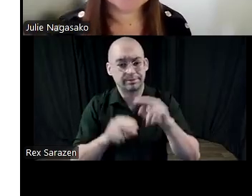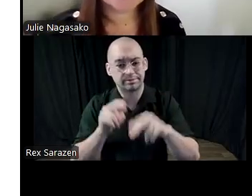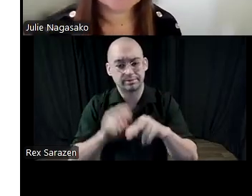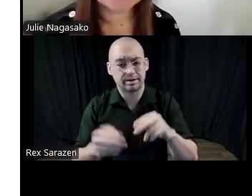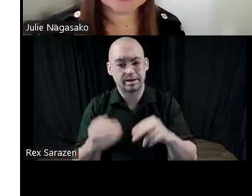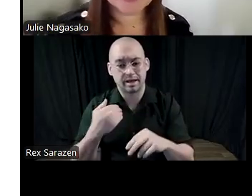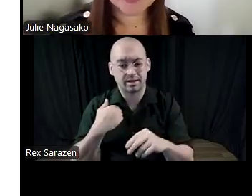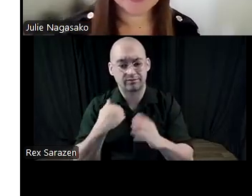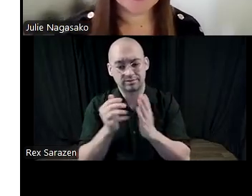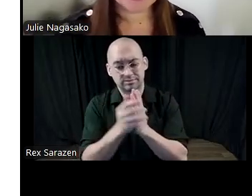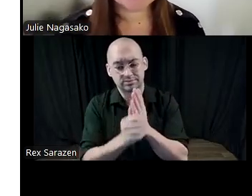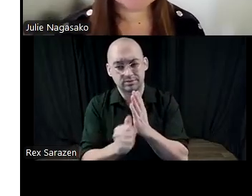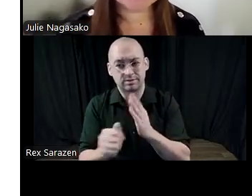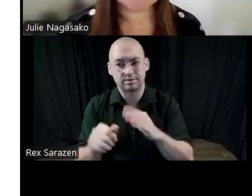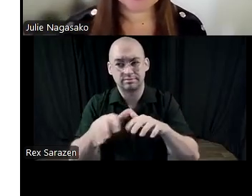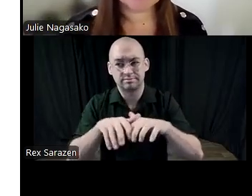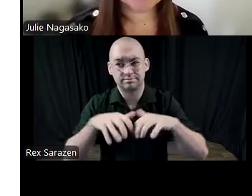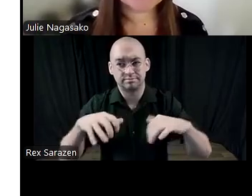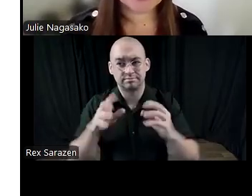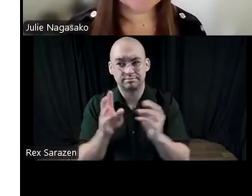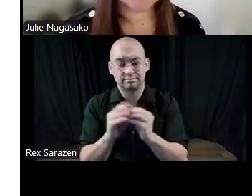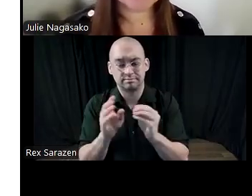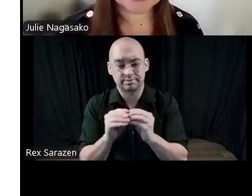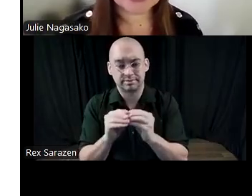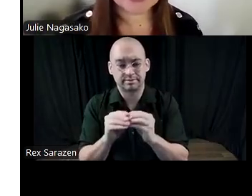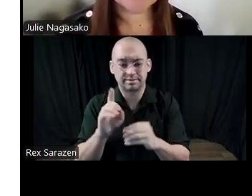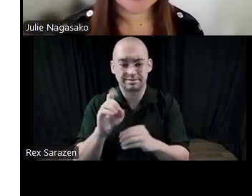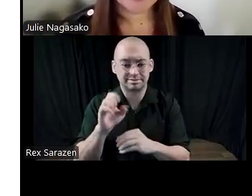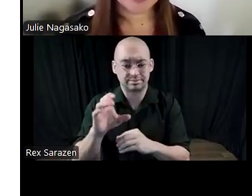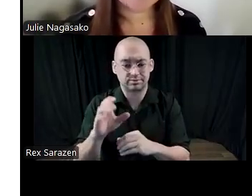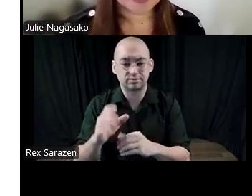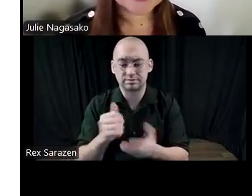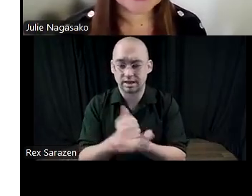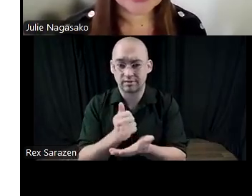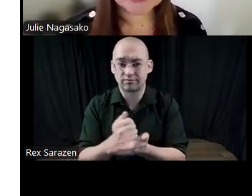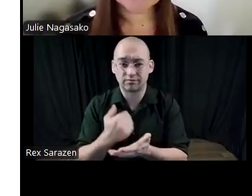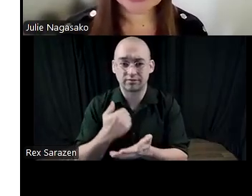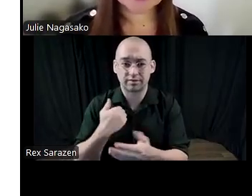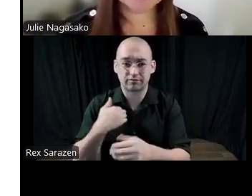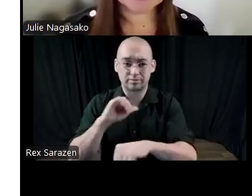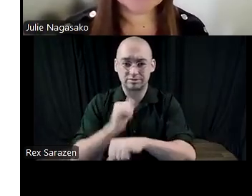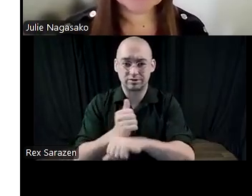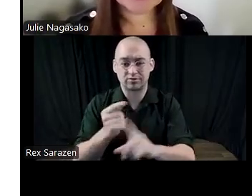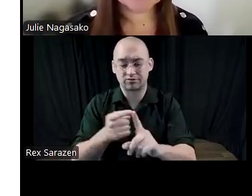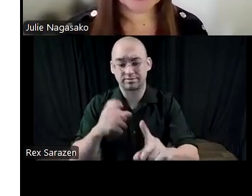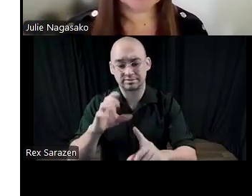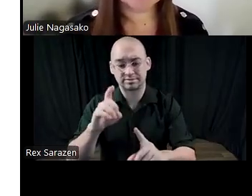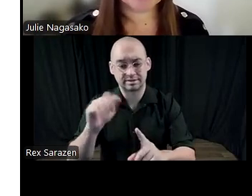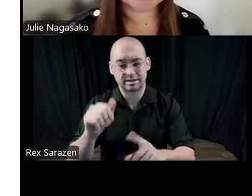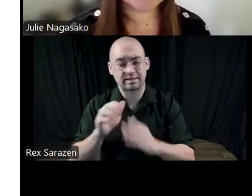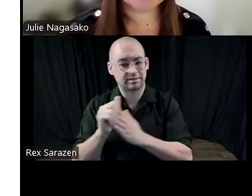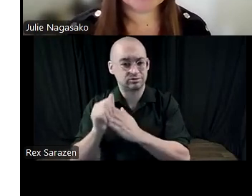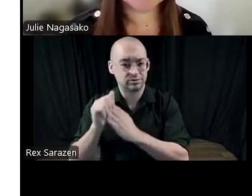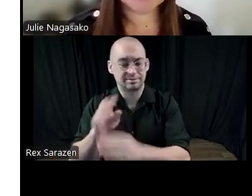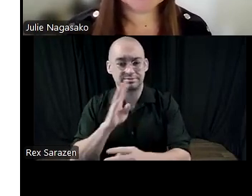panel meeting in December, and it was really valuable to have a representative from CDA leadership who could speak to